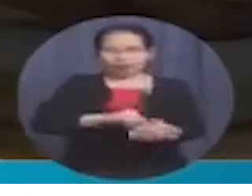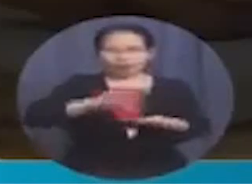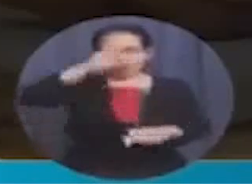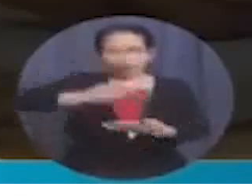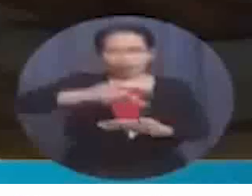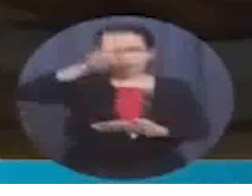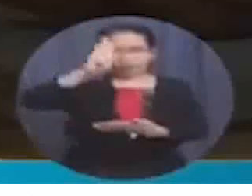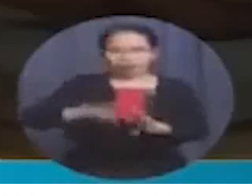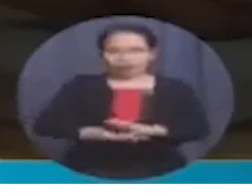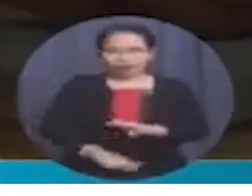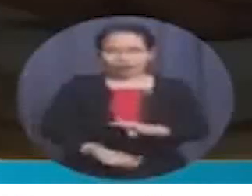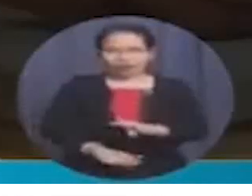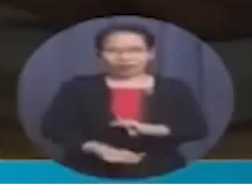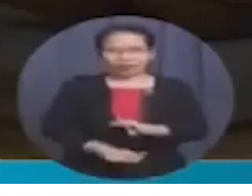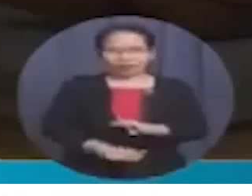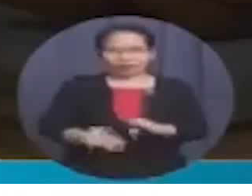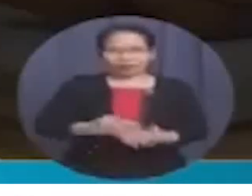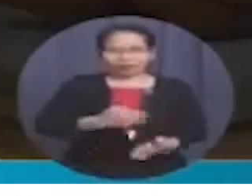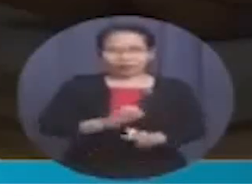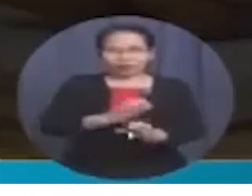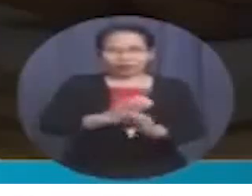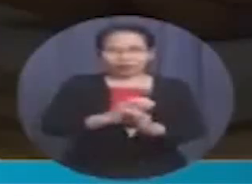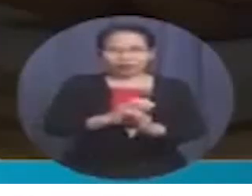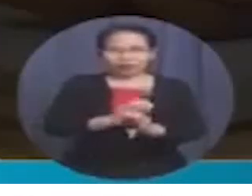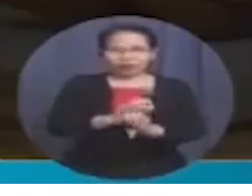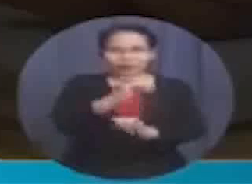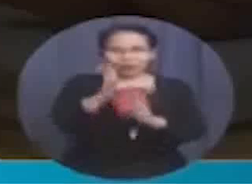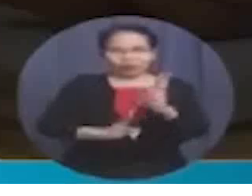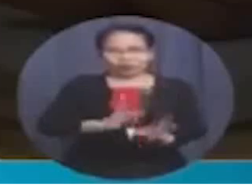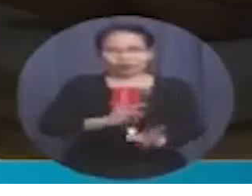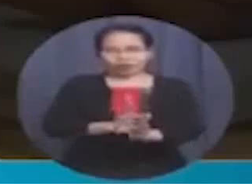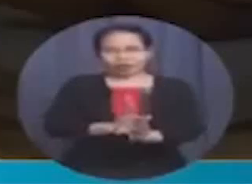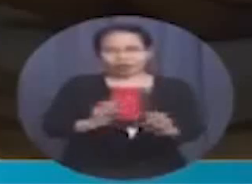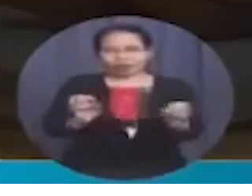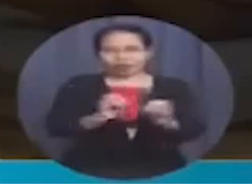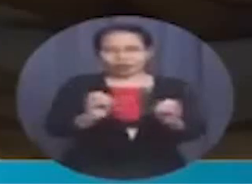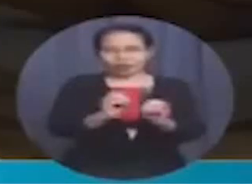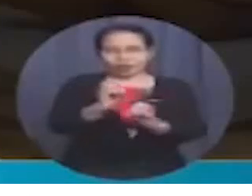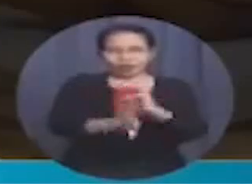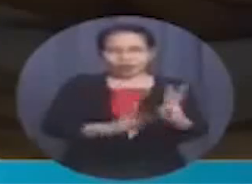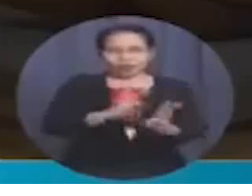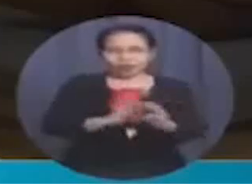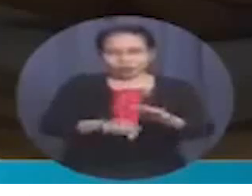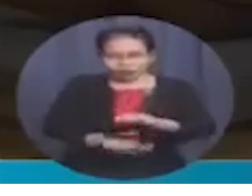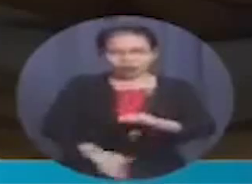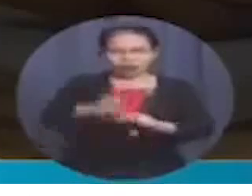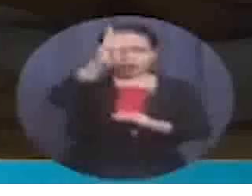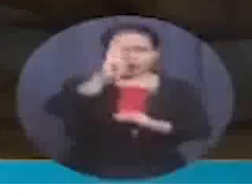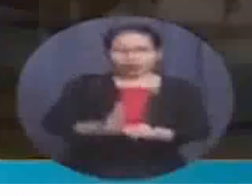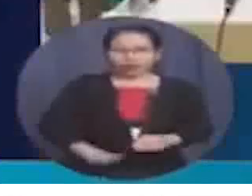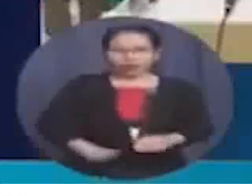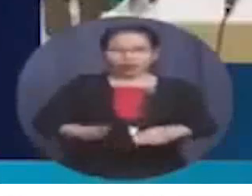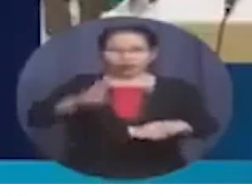ng Diyos na ipinanganak niya bago pa nilikhaan sa libutan. Wala pang mundo. Ipinanganak na ng Ama